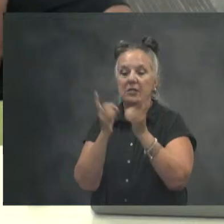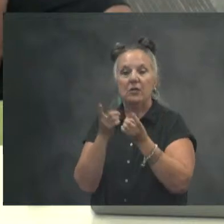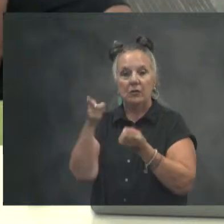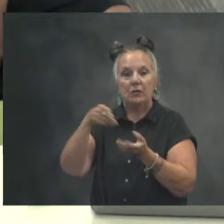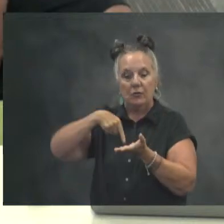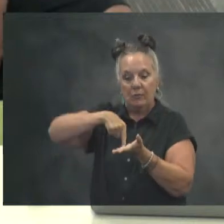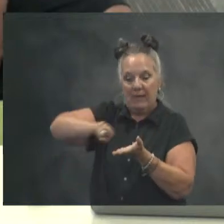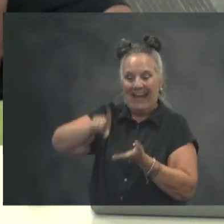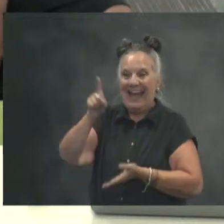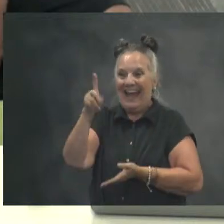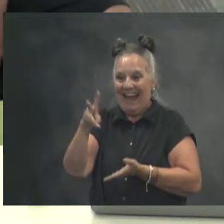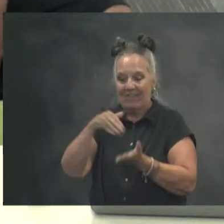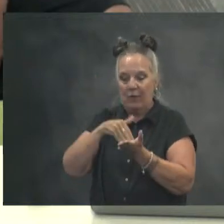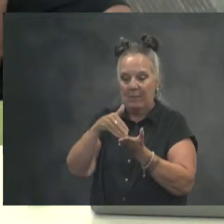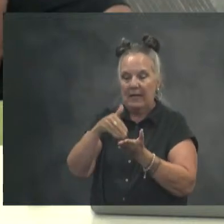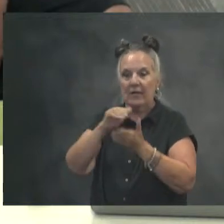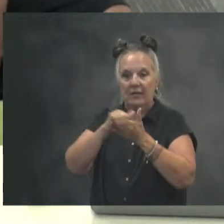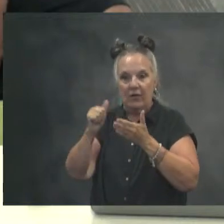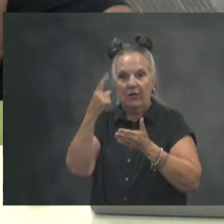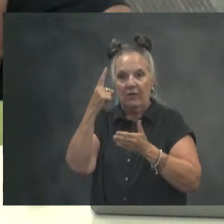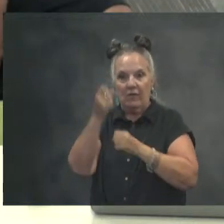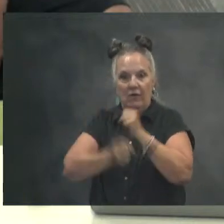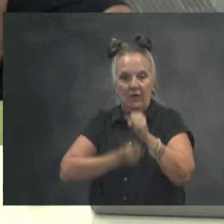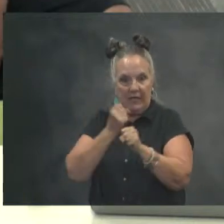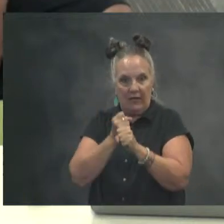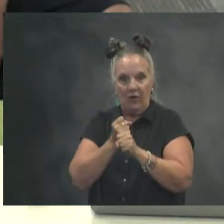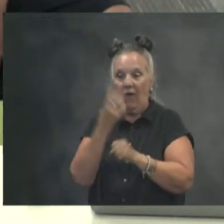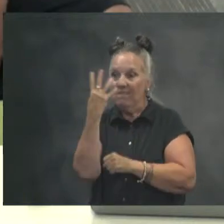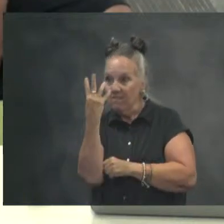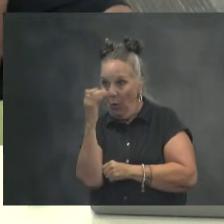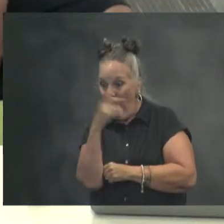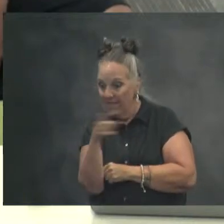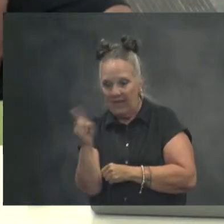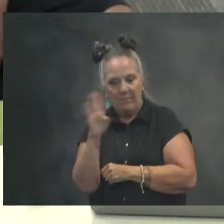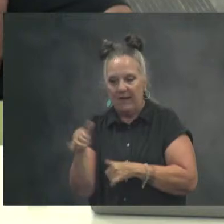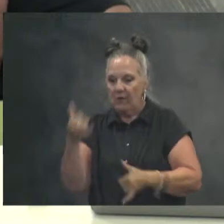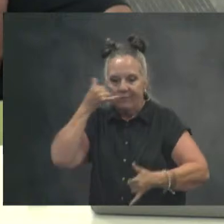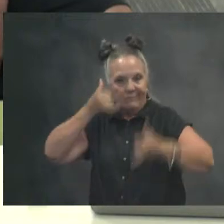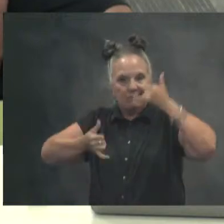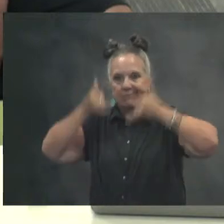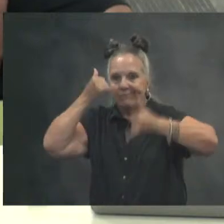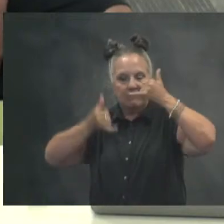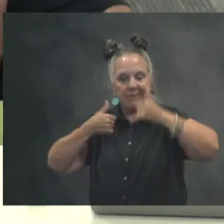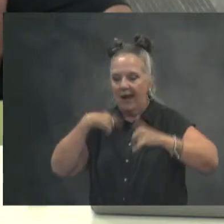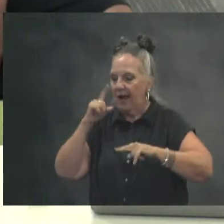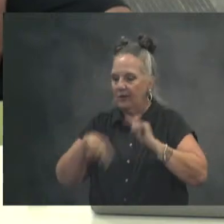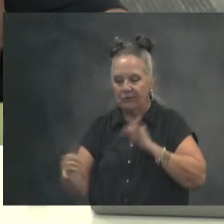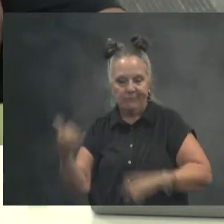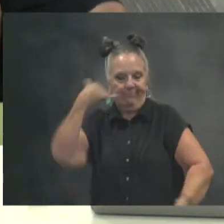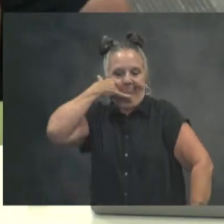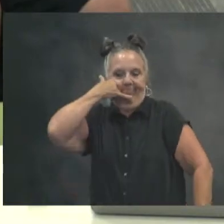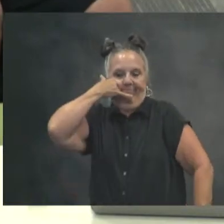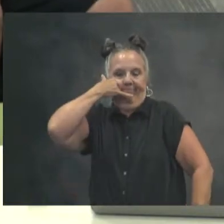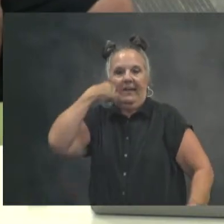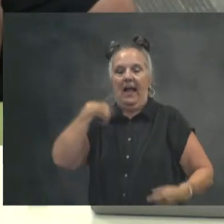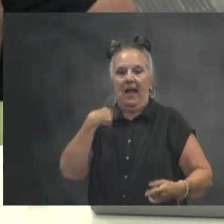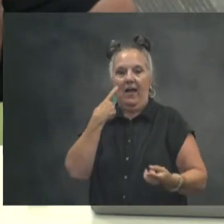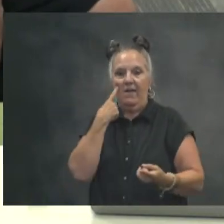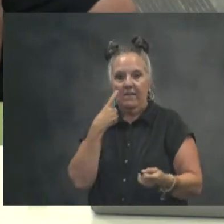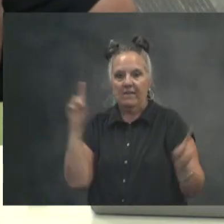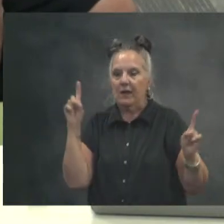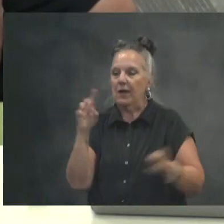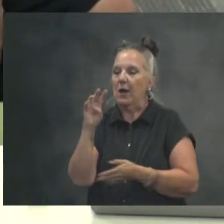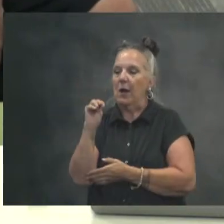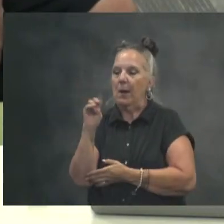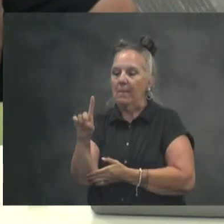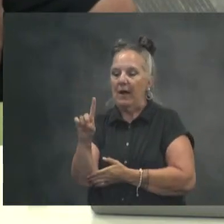like $500,000 to per year, the 4 of them who never pick up their phones. And none of them picked up their phone, couldn't get a hold of them. I finally had to put in a Maryland